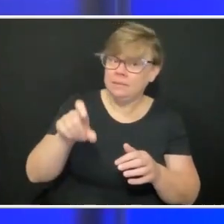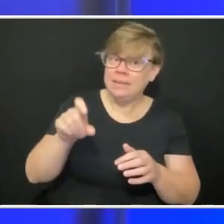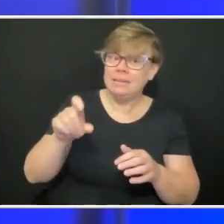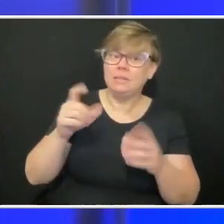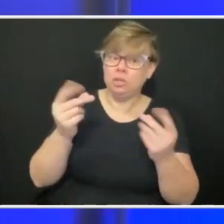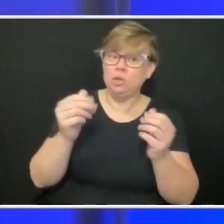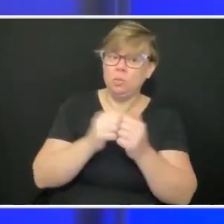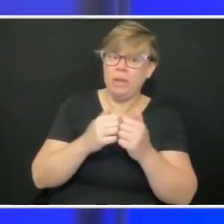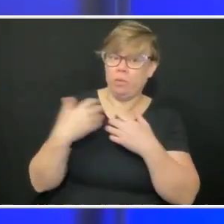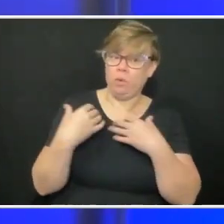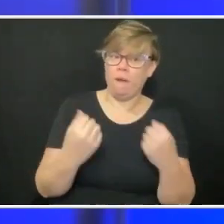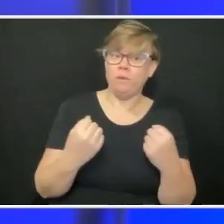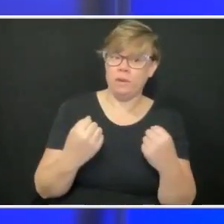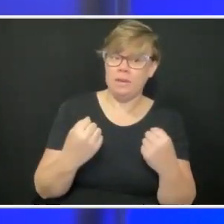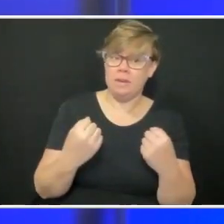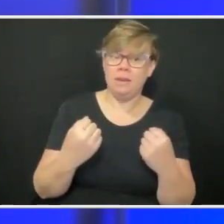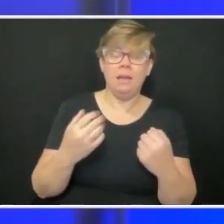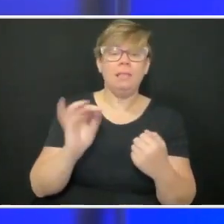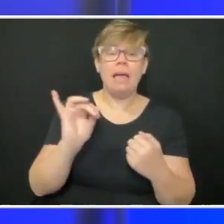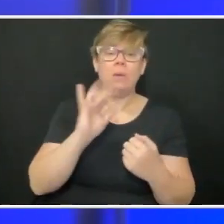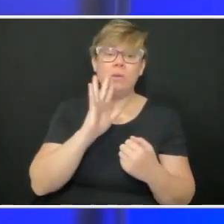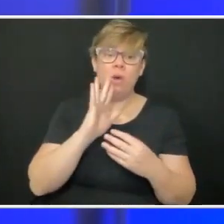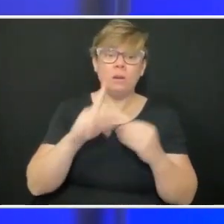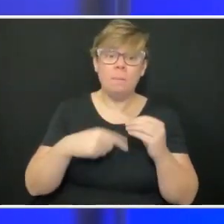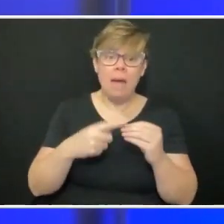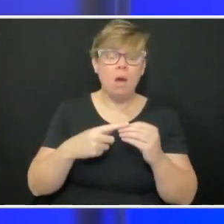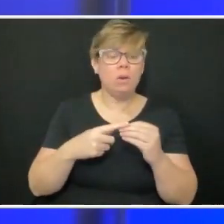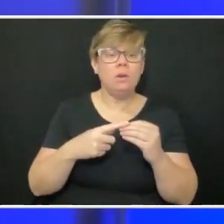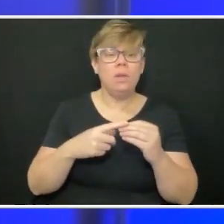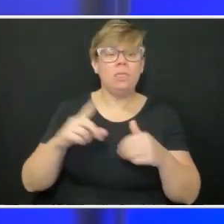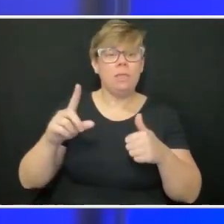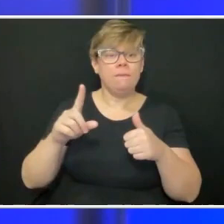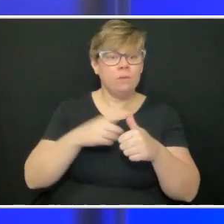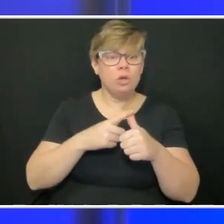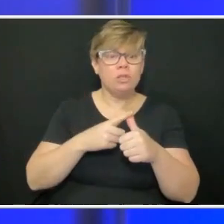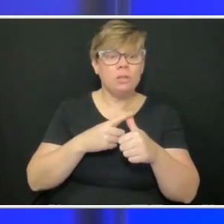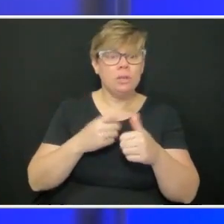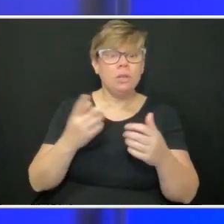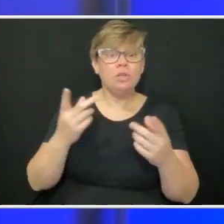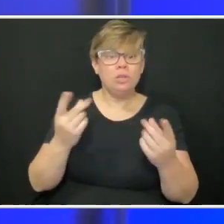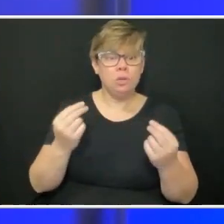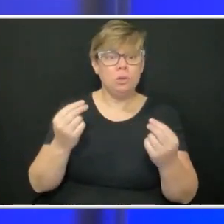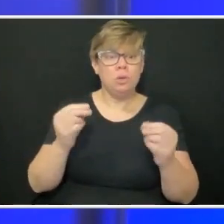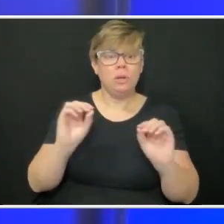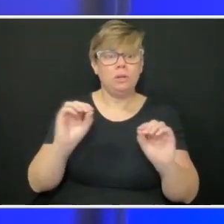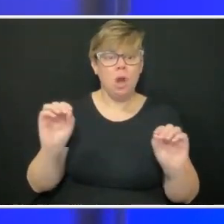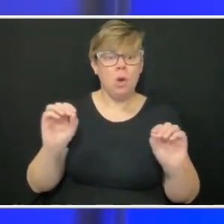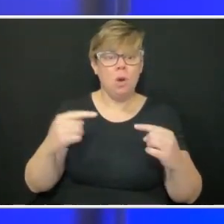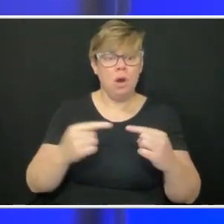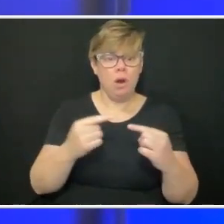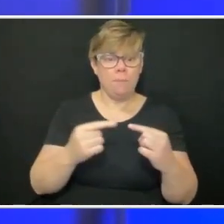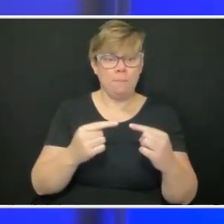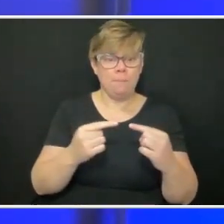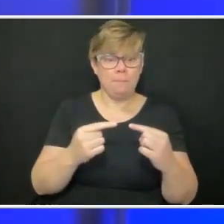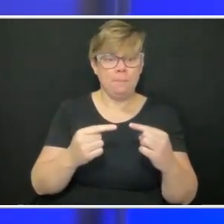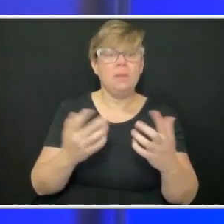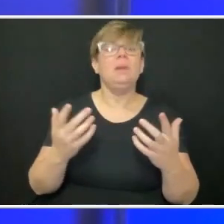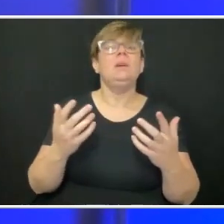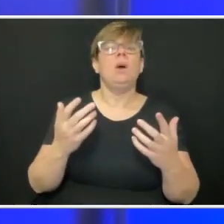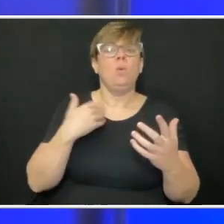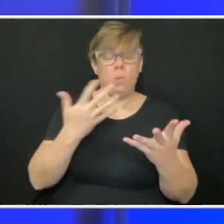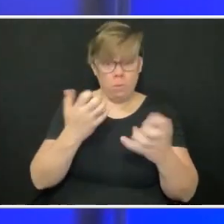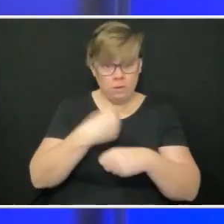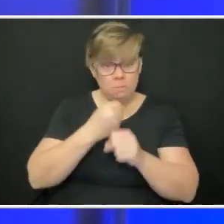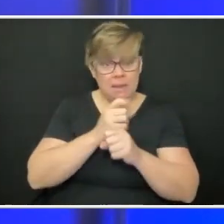As we talked about sort of the top of the show, we first do no harm. Now, obviously, we want to make sure that Brendon gets taken care